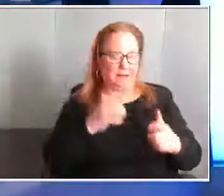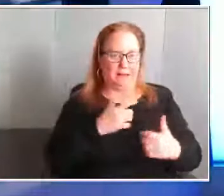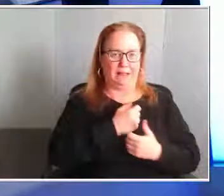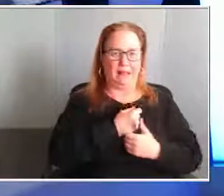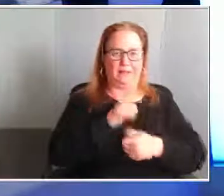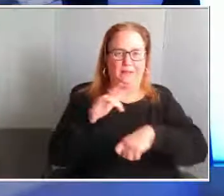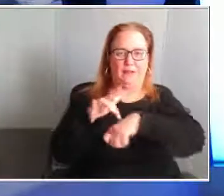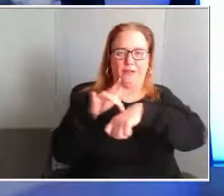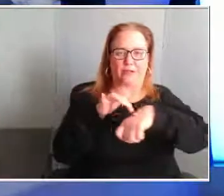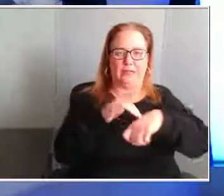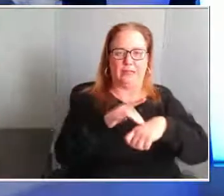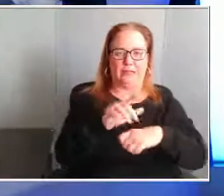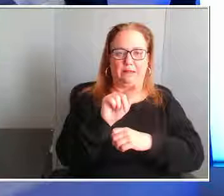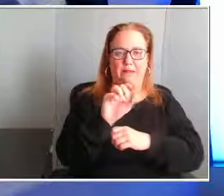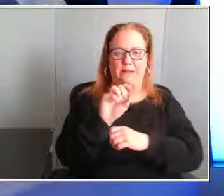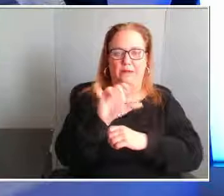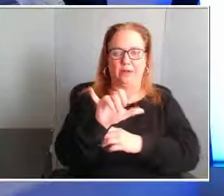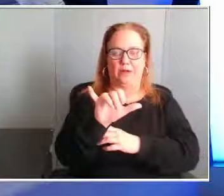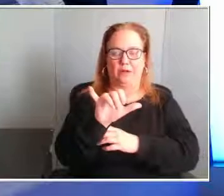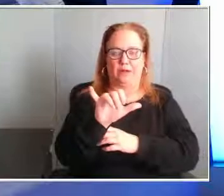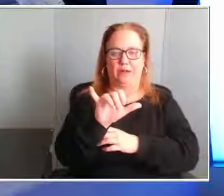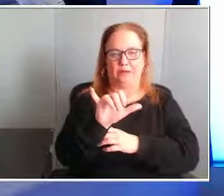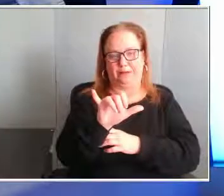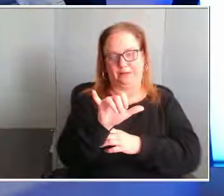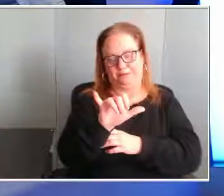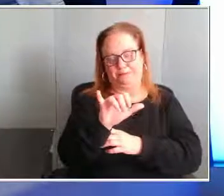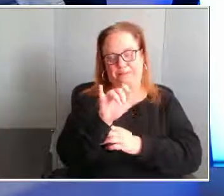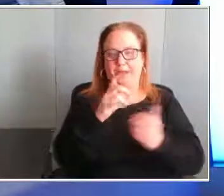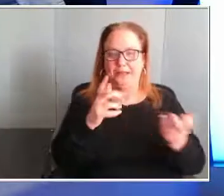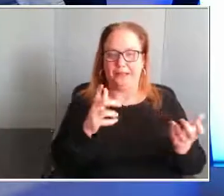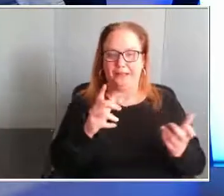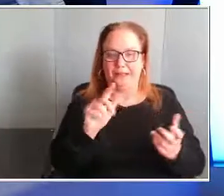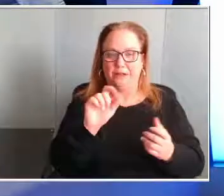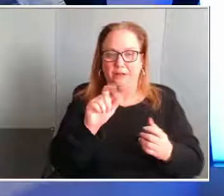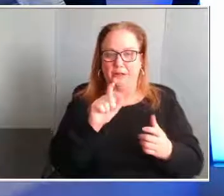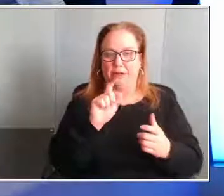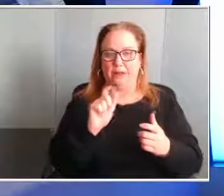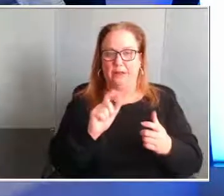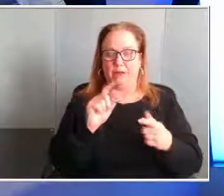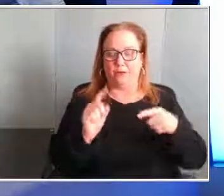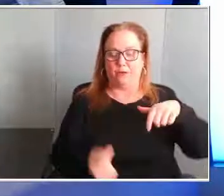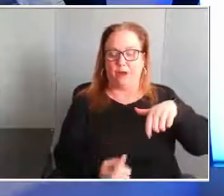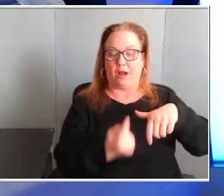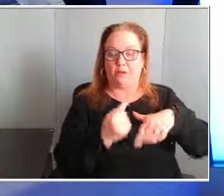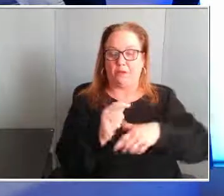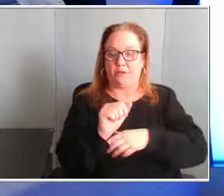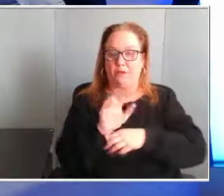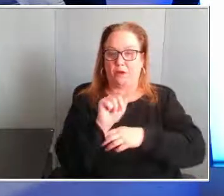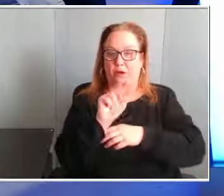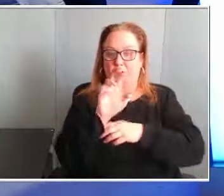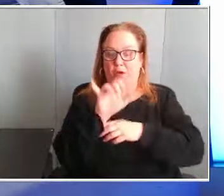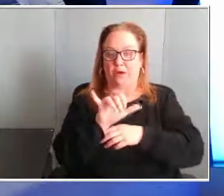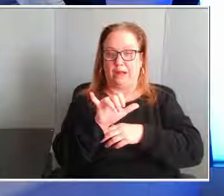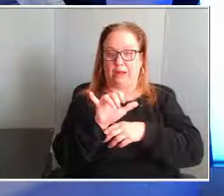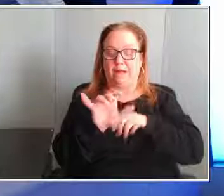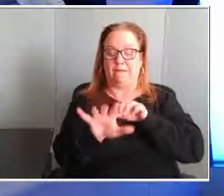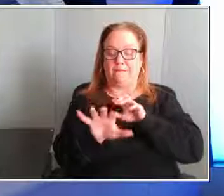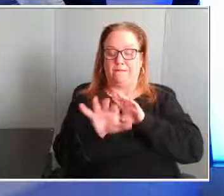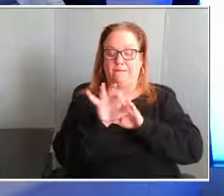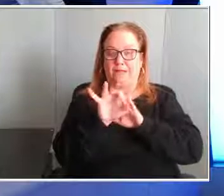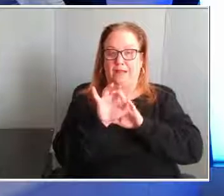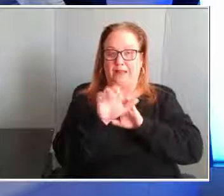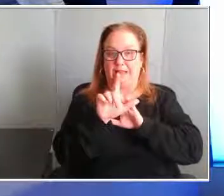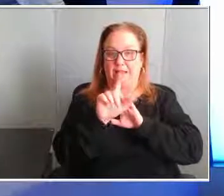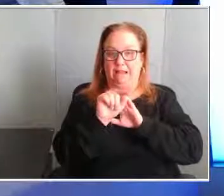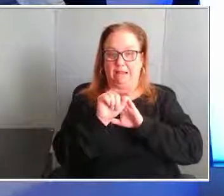So this little toy, not so much a toy, but you could put this up through the femoral artery find where the clot is, it must be in a fairly